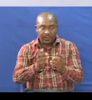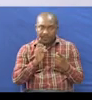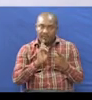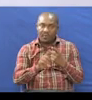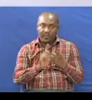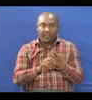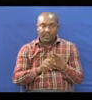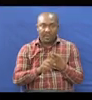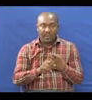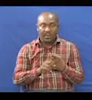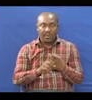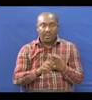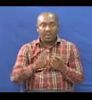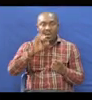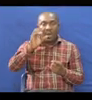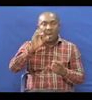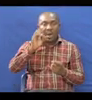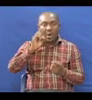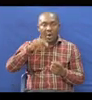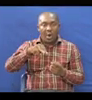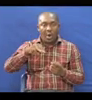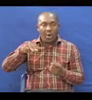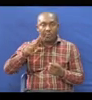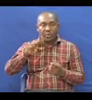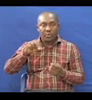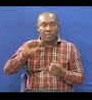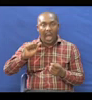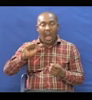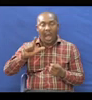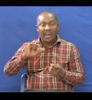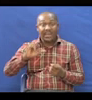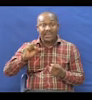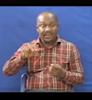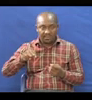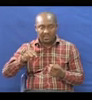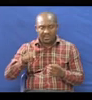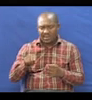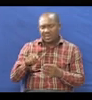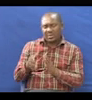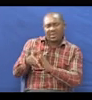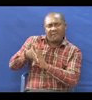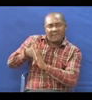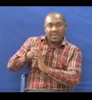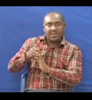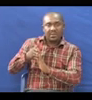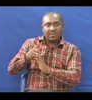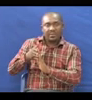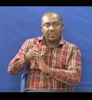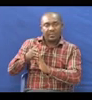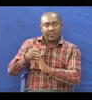was communalism. Communalism was the first system which every society